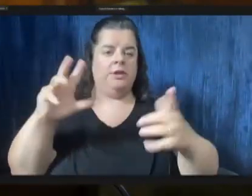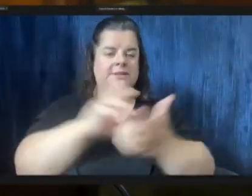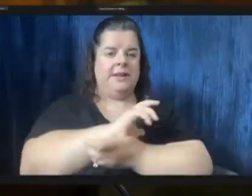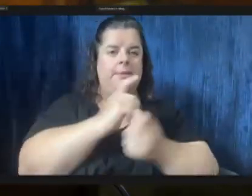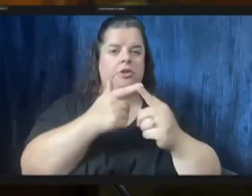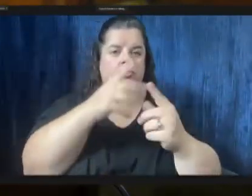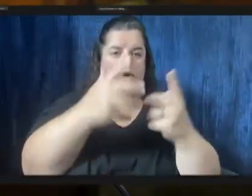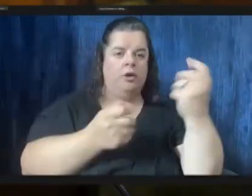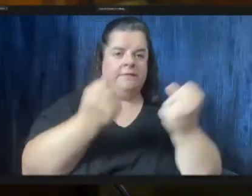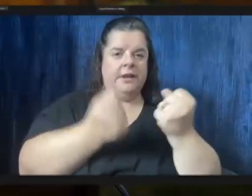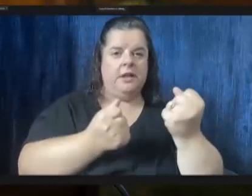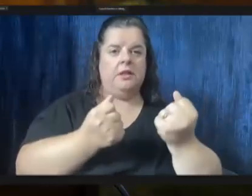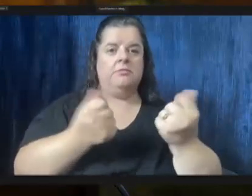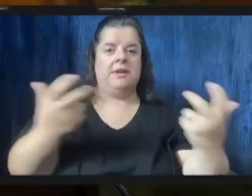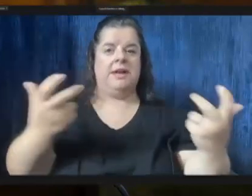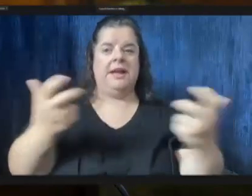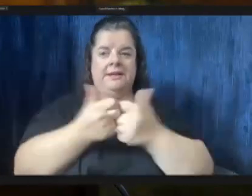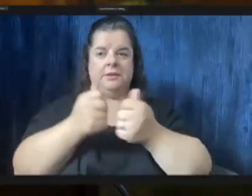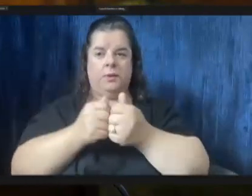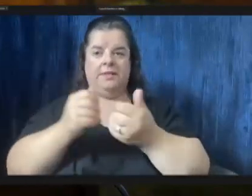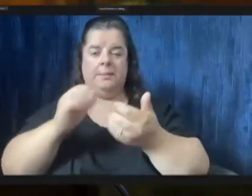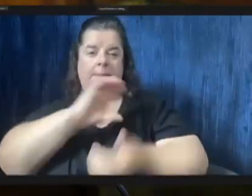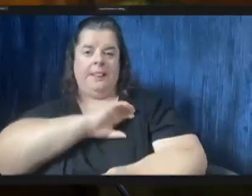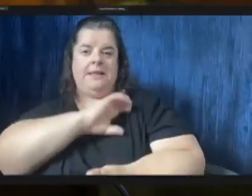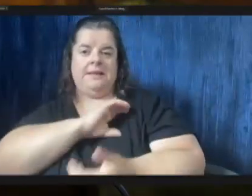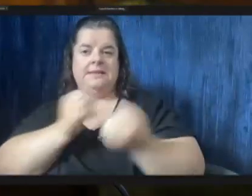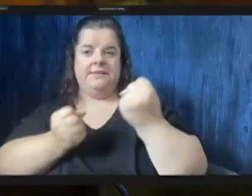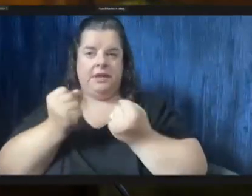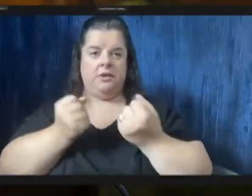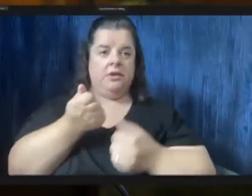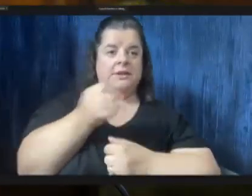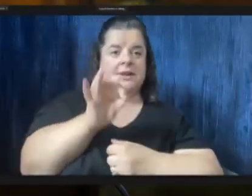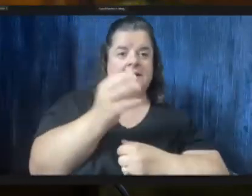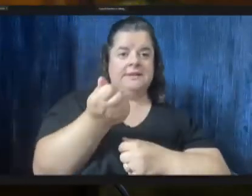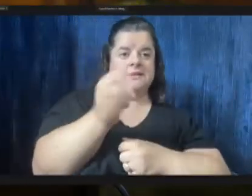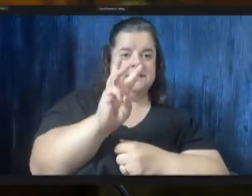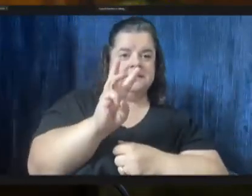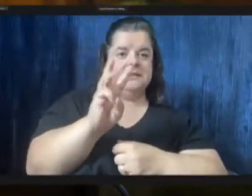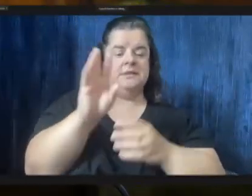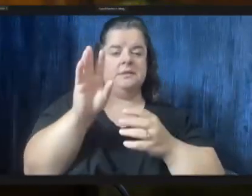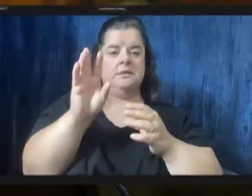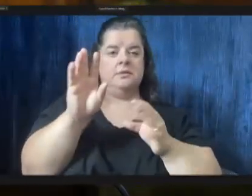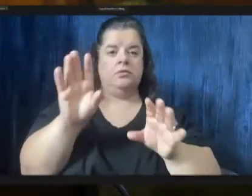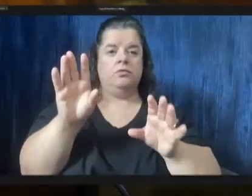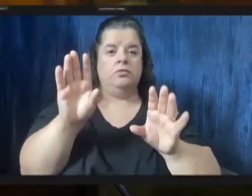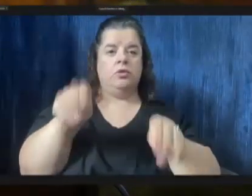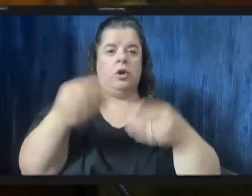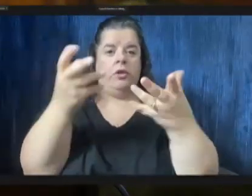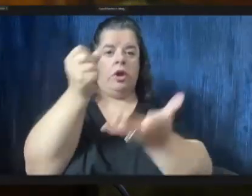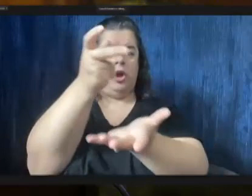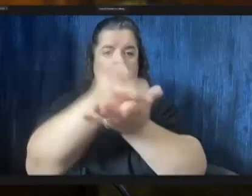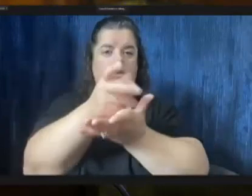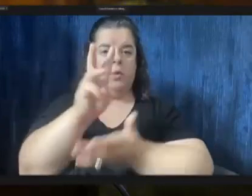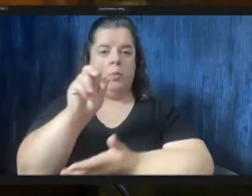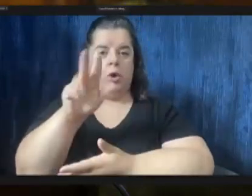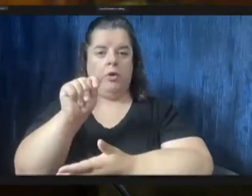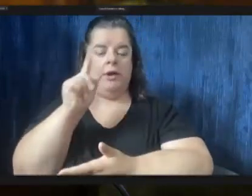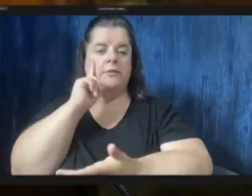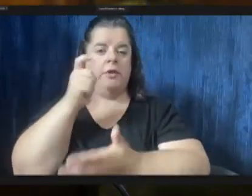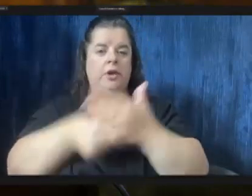city police vehicle. Bill number 1916, resolution authorizing the issuance of a warrant in the amount